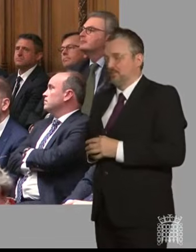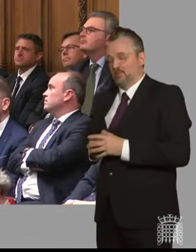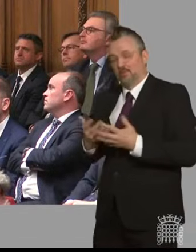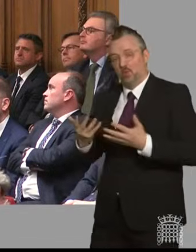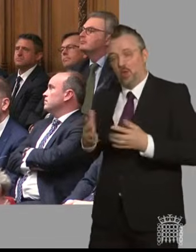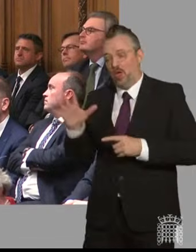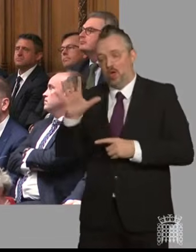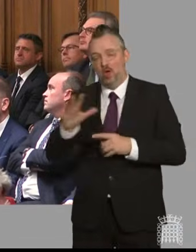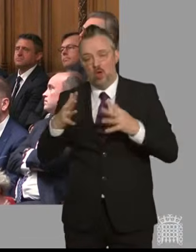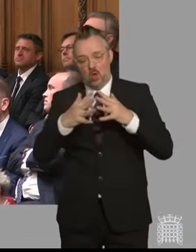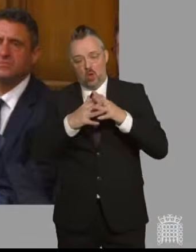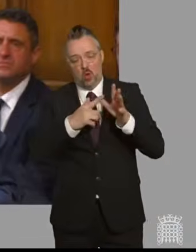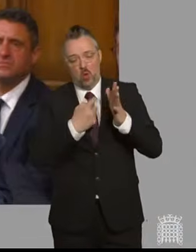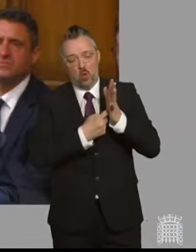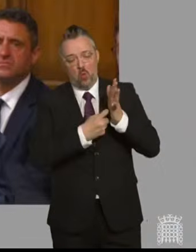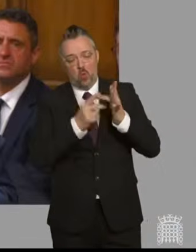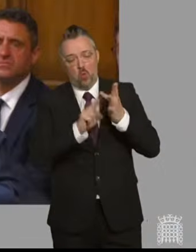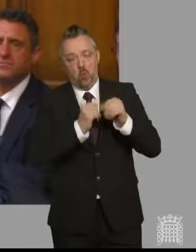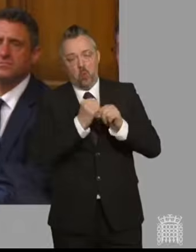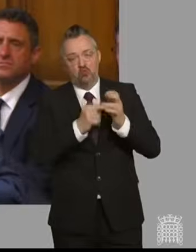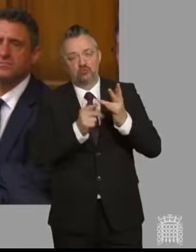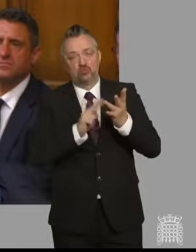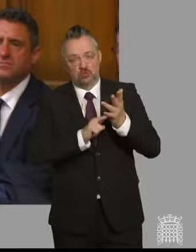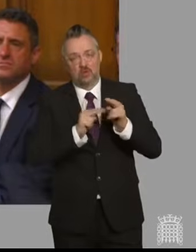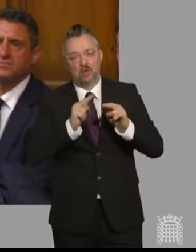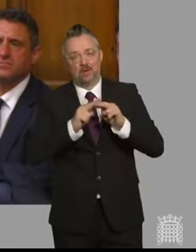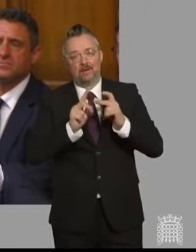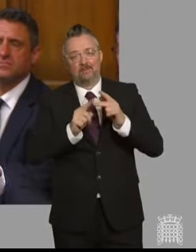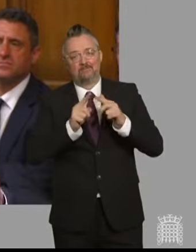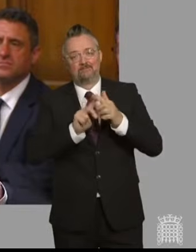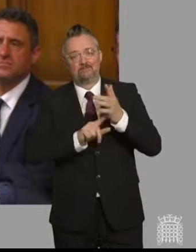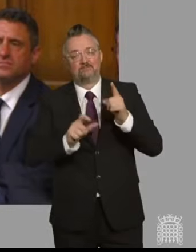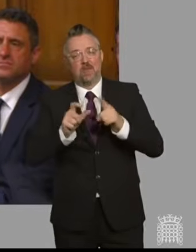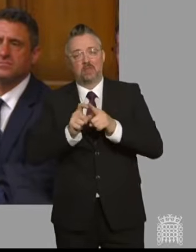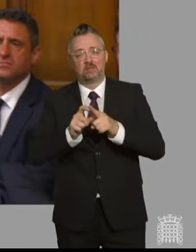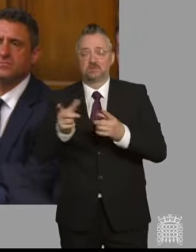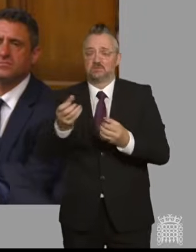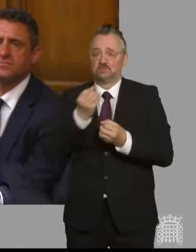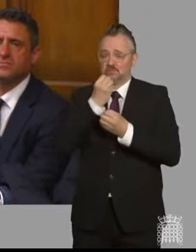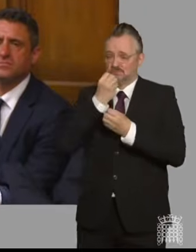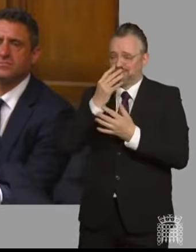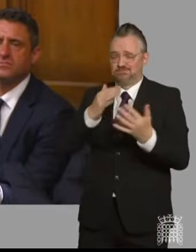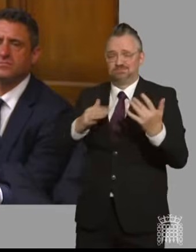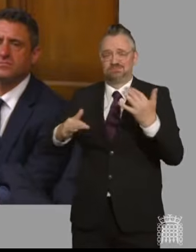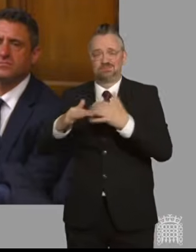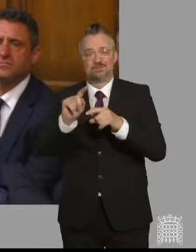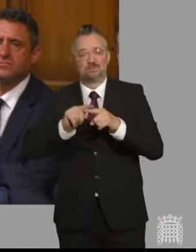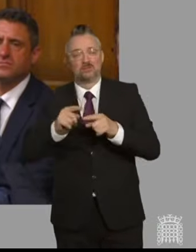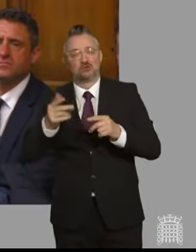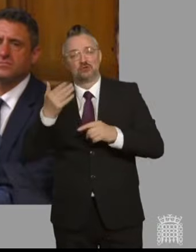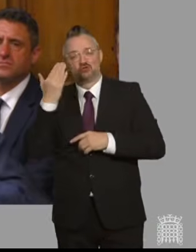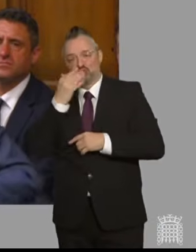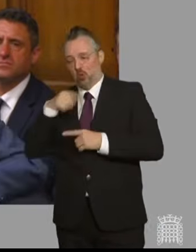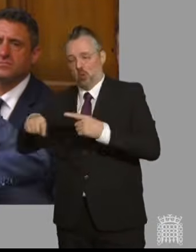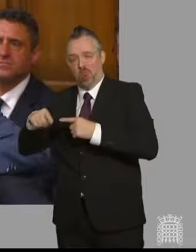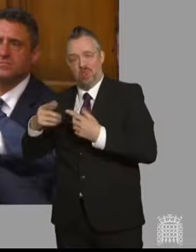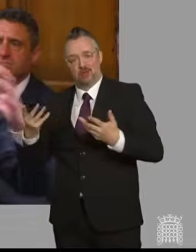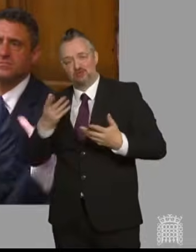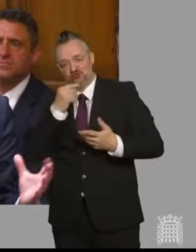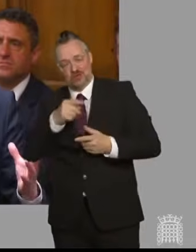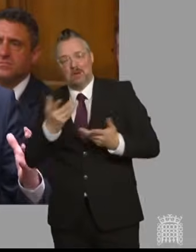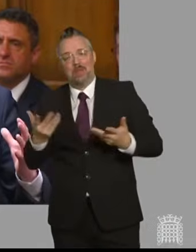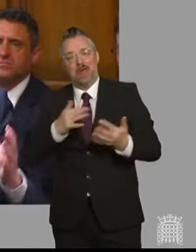residents and used by the nearby school as playing fields. Shockingly, Peterborough City Council proposed to fence off almost